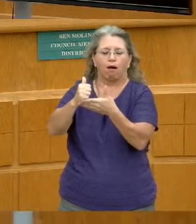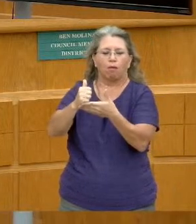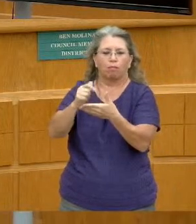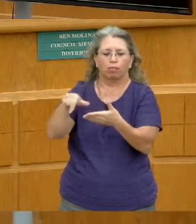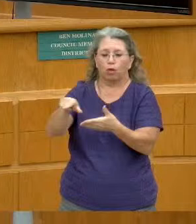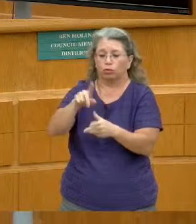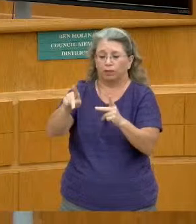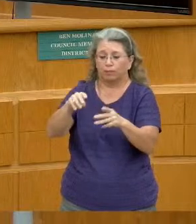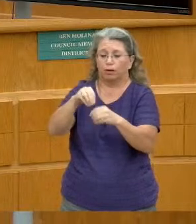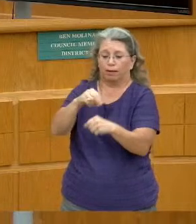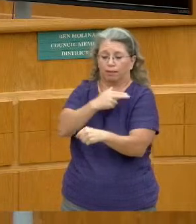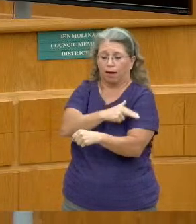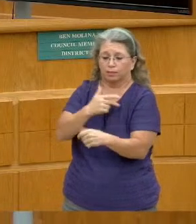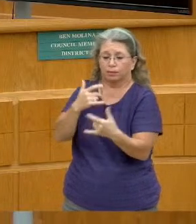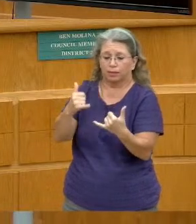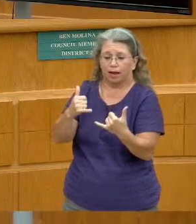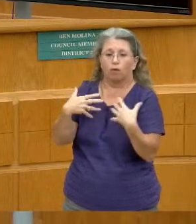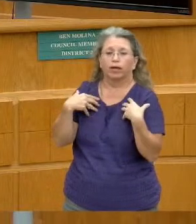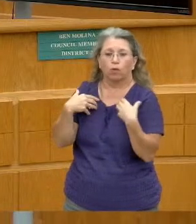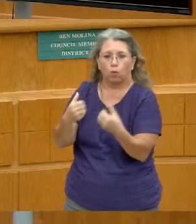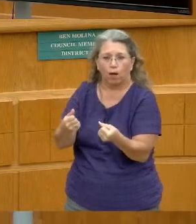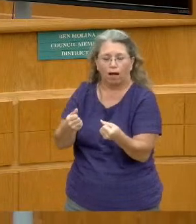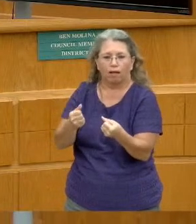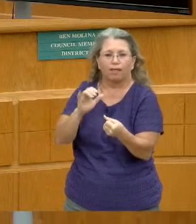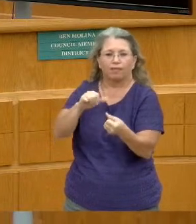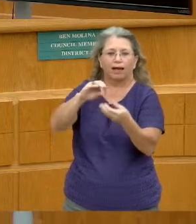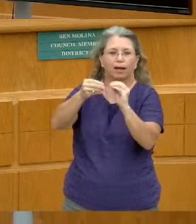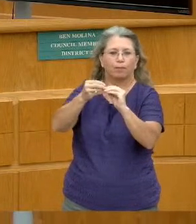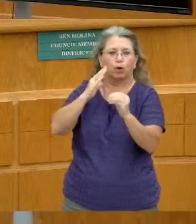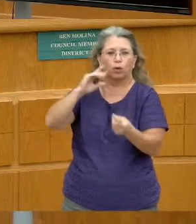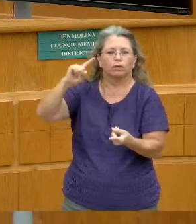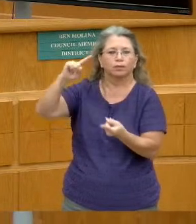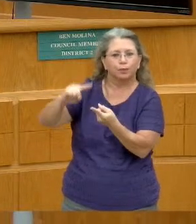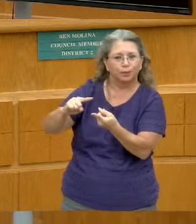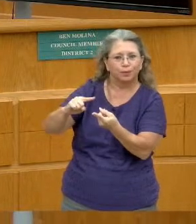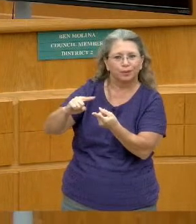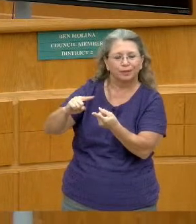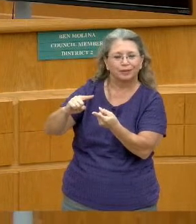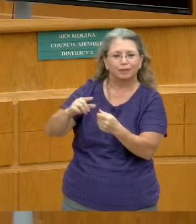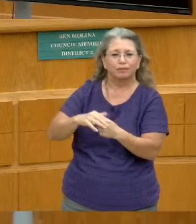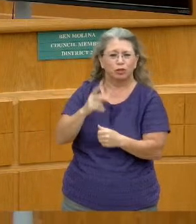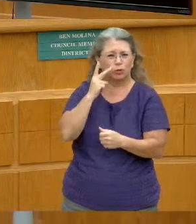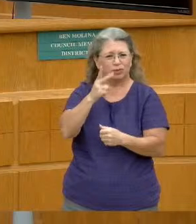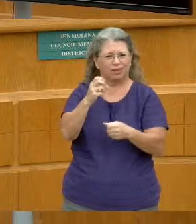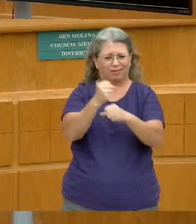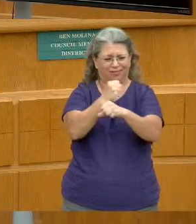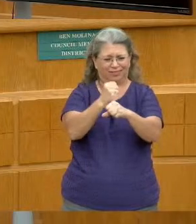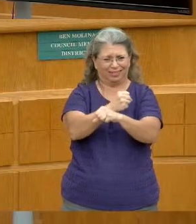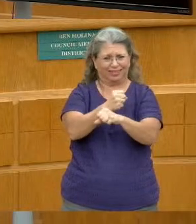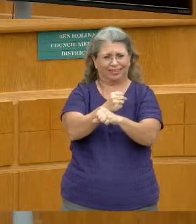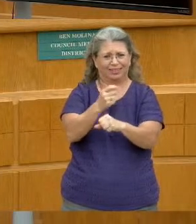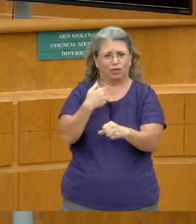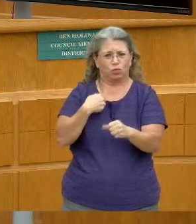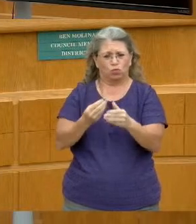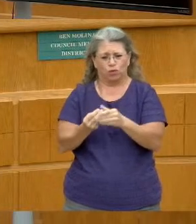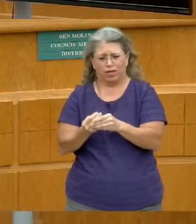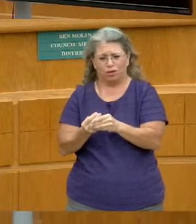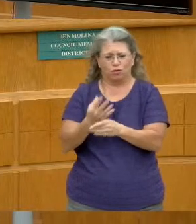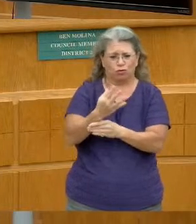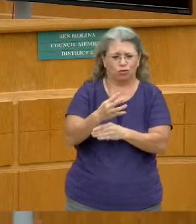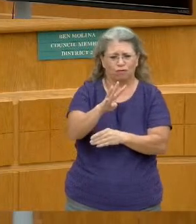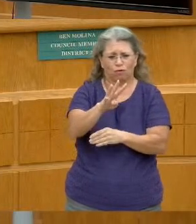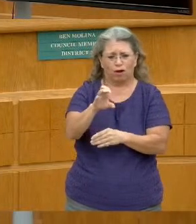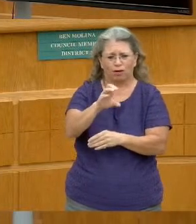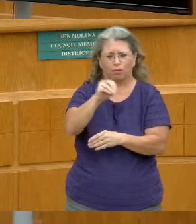that's what's needed and required today. You saw the statistics. We grew by 400% in the